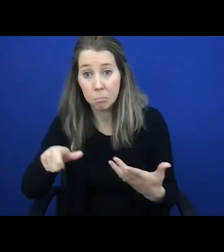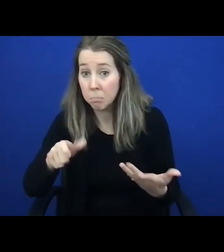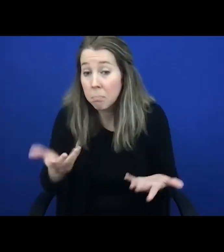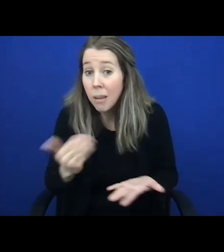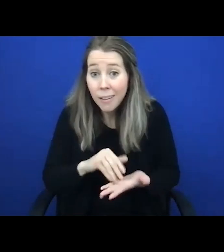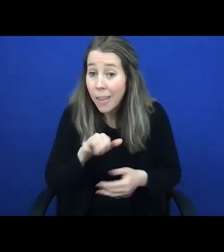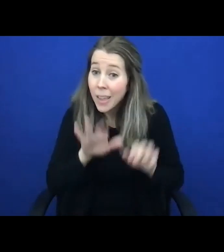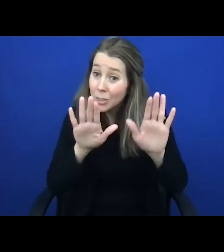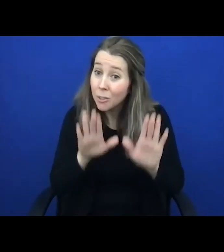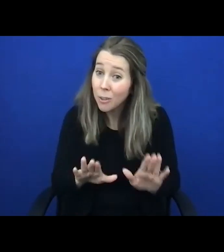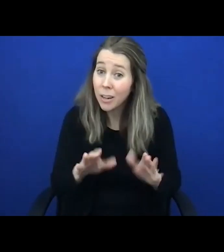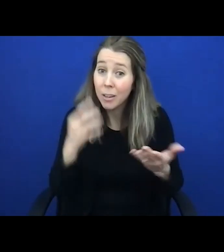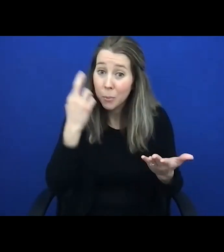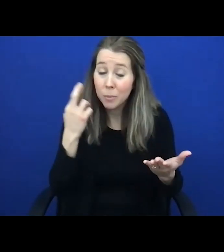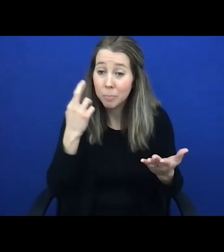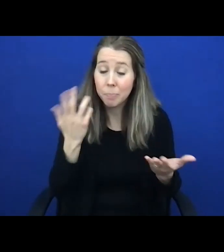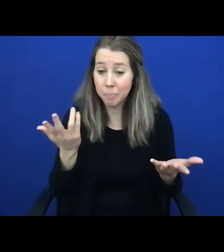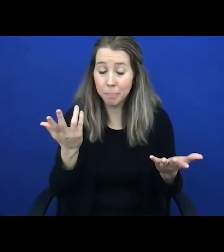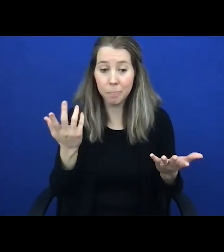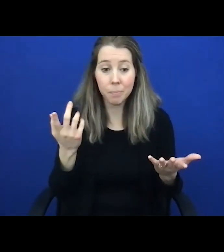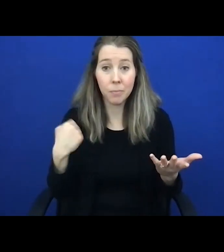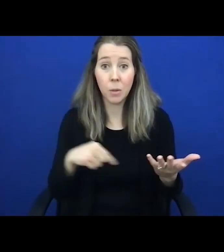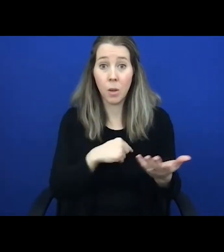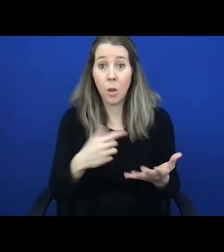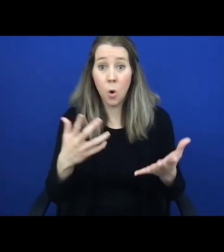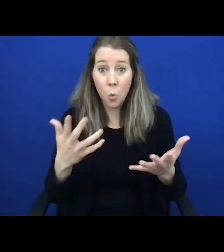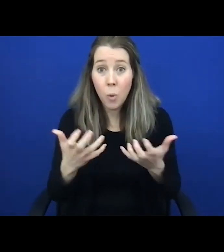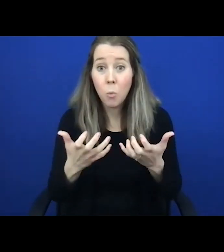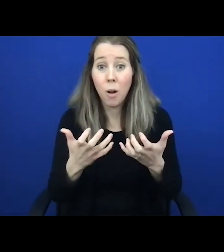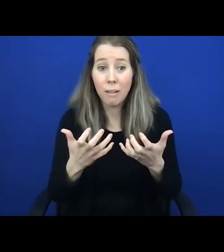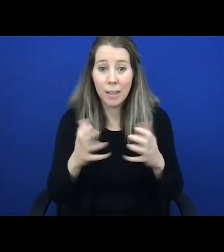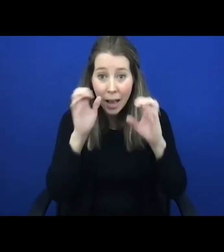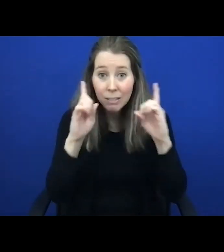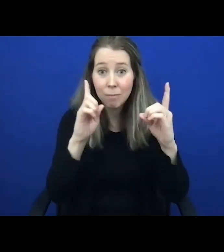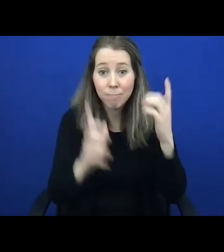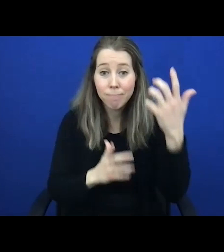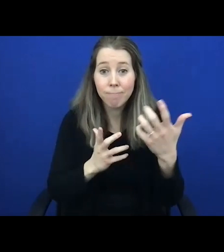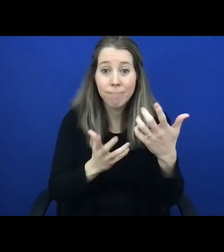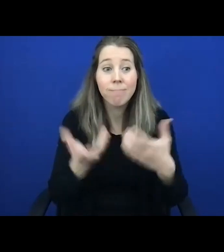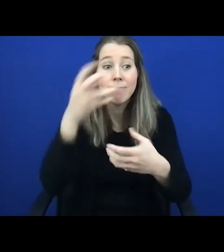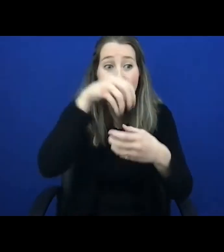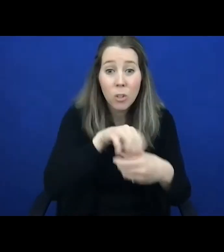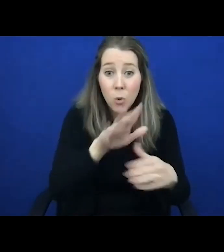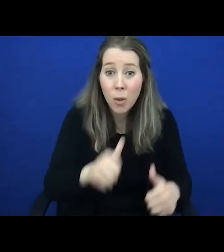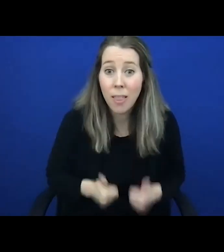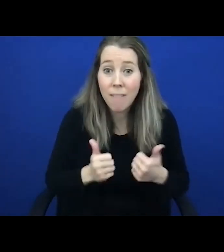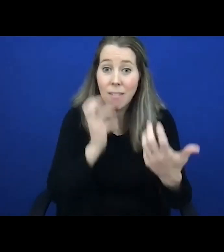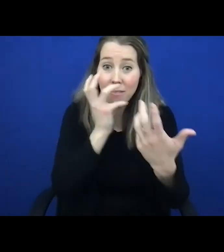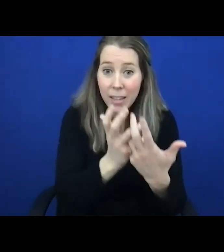we want to fit education into your life, not for you to fit